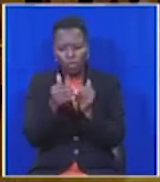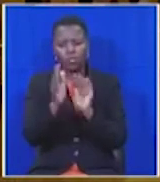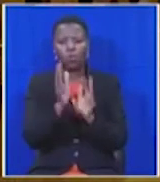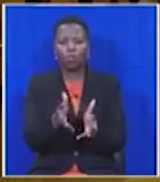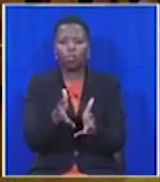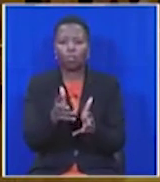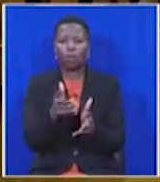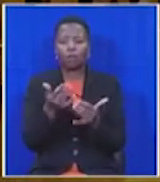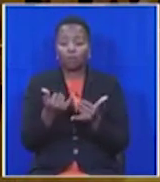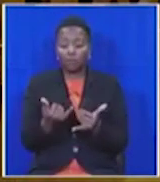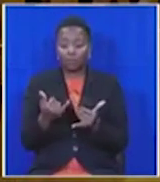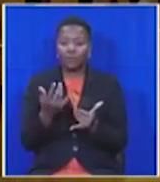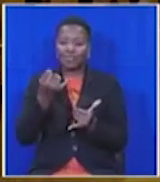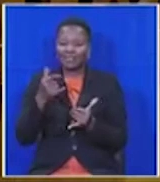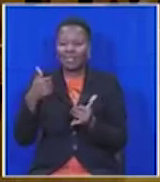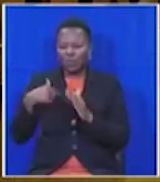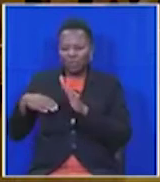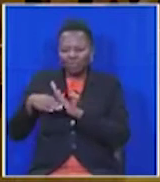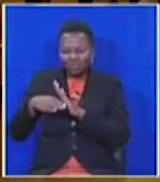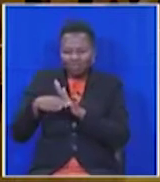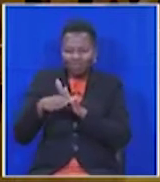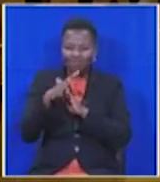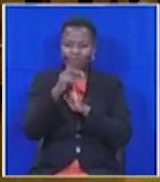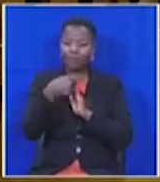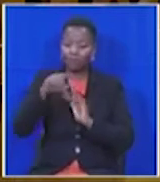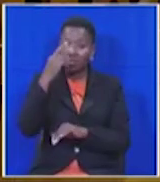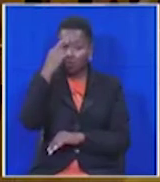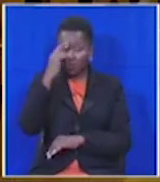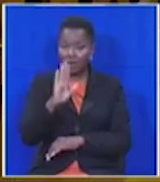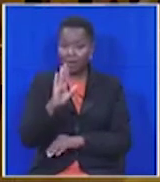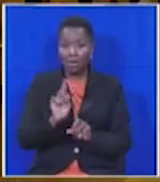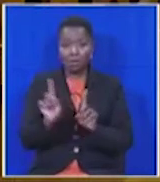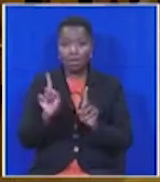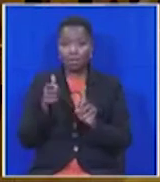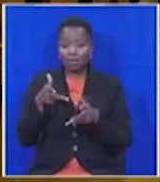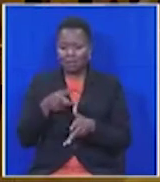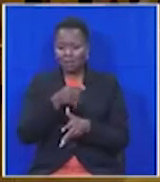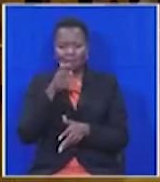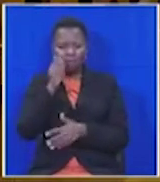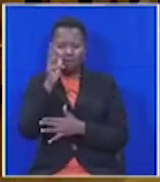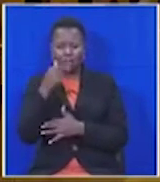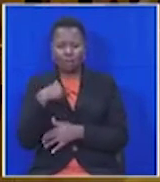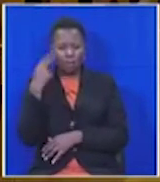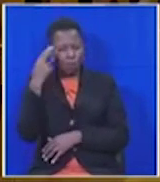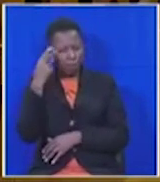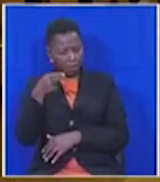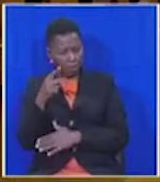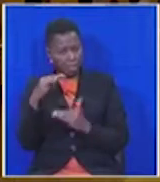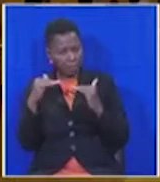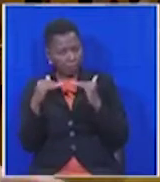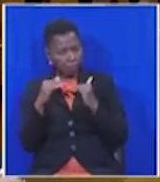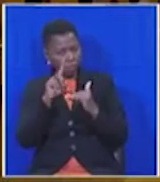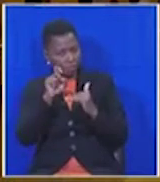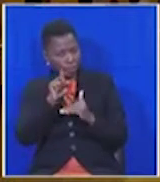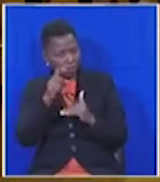We're a developing democracy and we must never forget that. Although after the speech that I've just heard, I do wonder sometimes if we are developing at